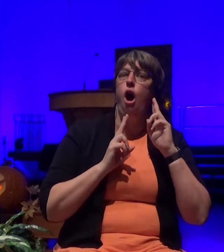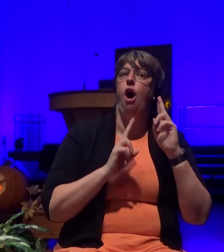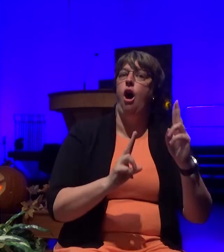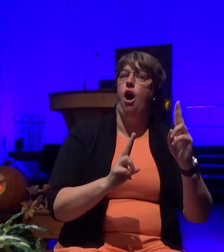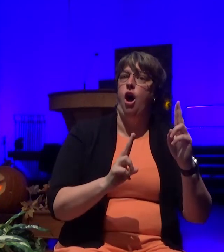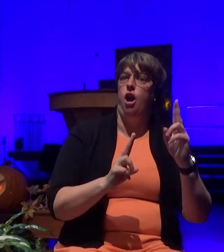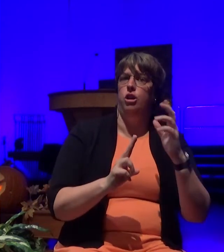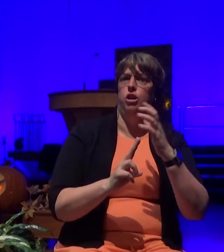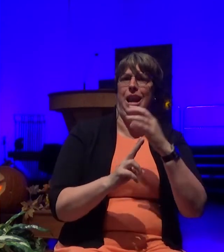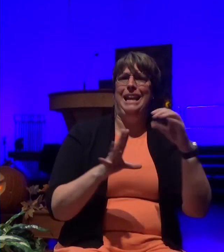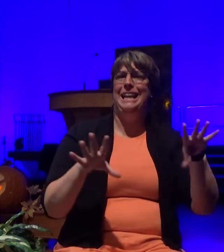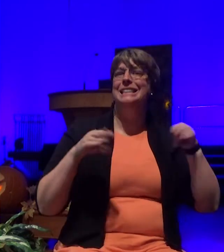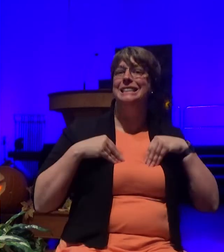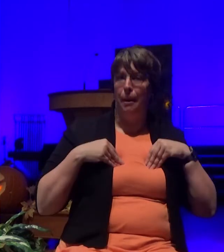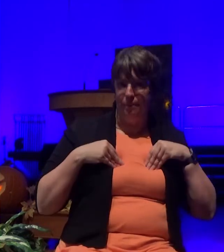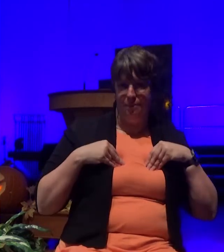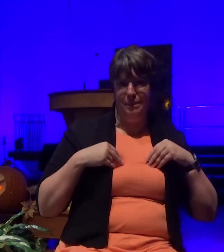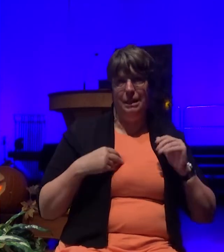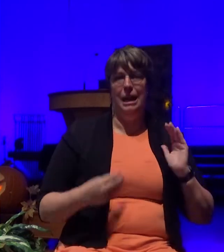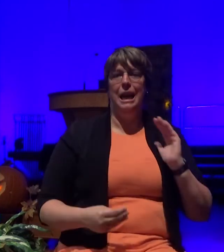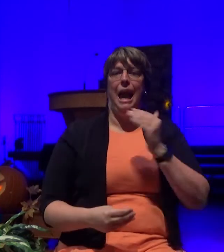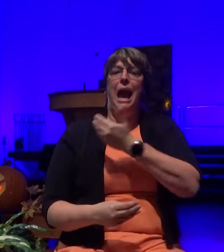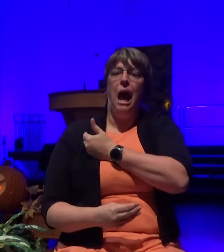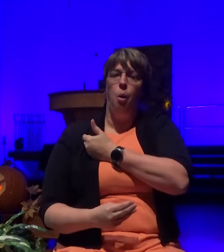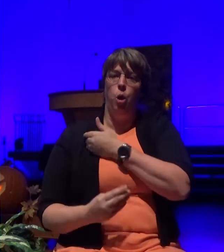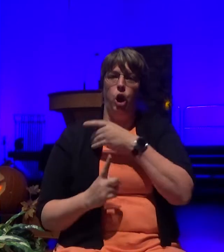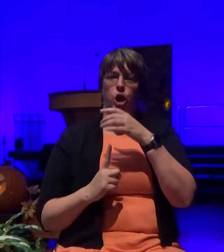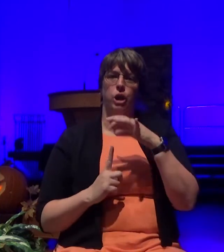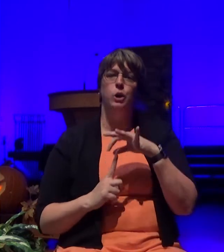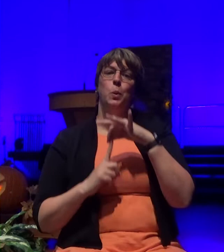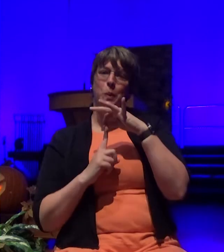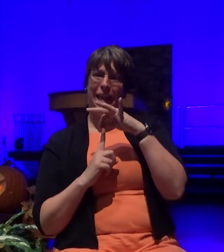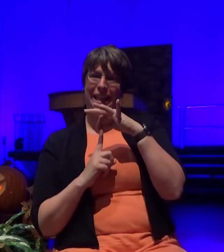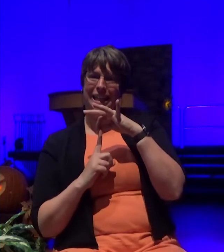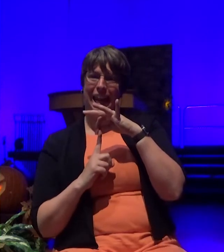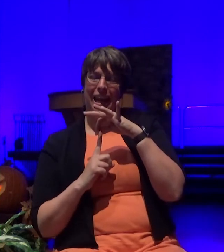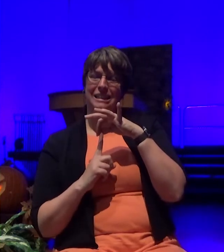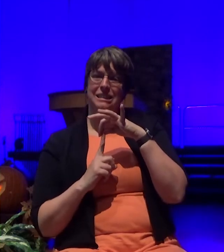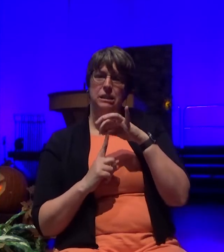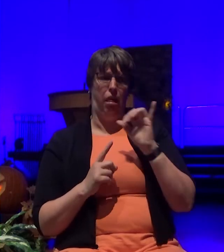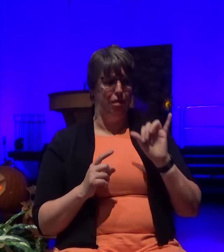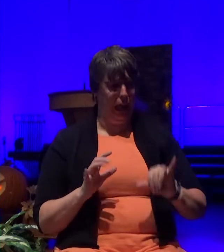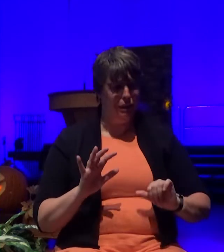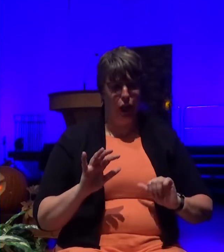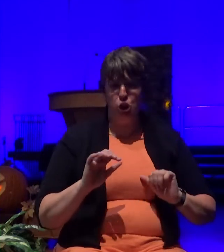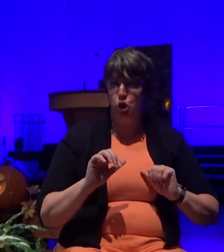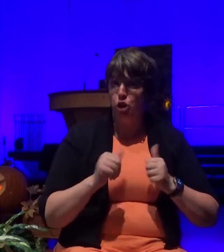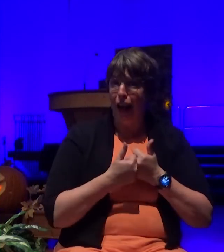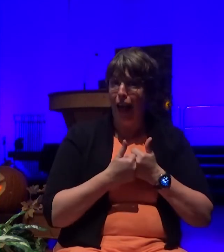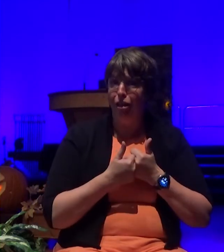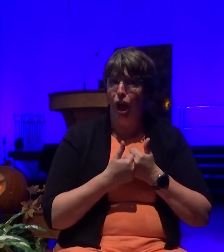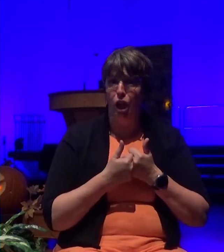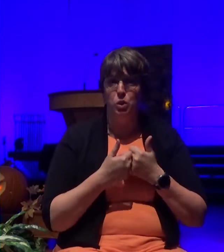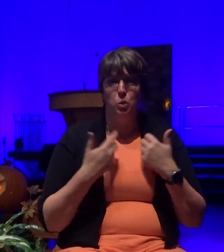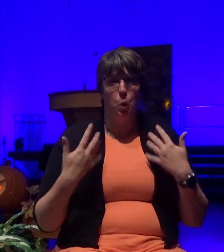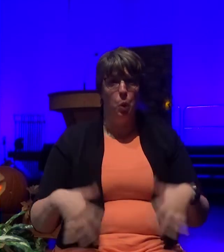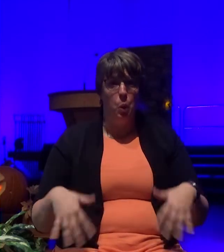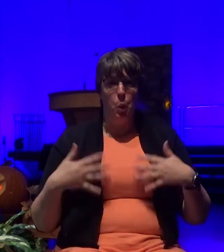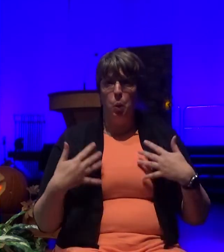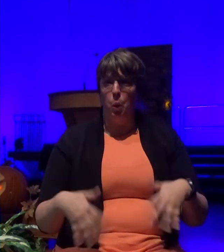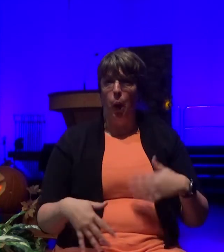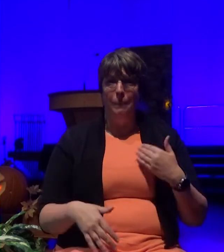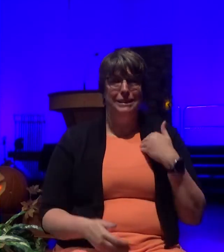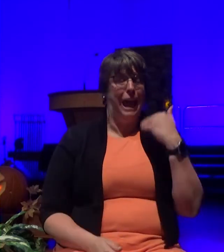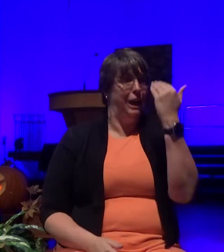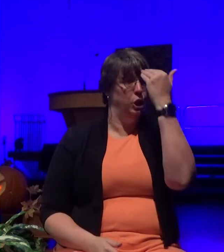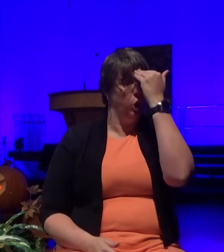uniqueness. It's a pretty basic challenge, though, for most human beings that I know that comes down to our